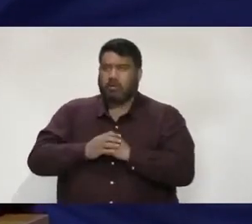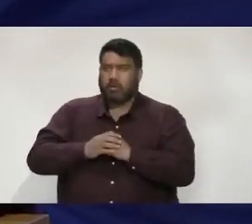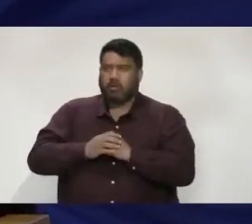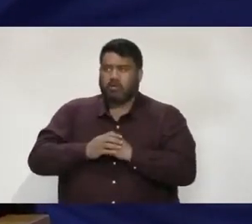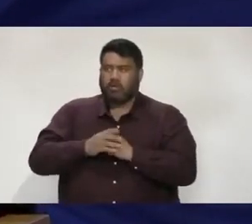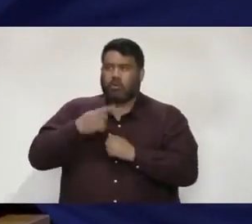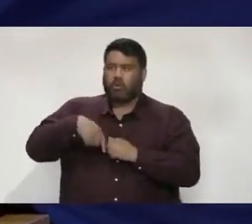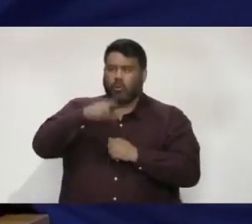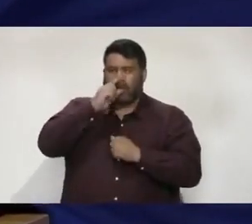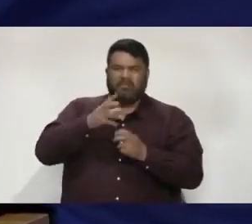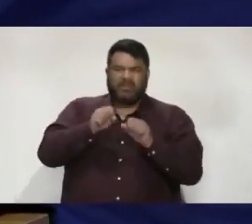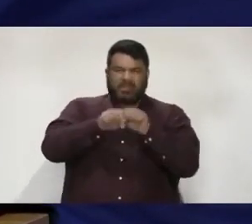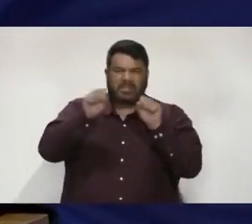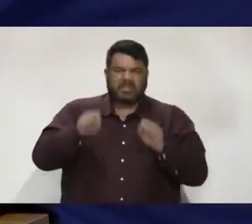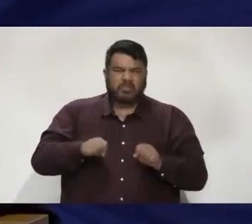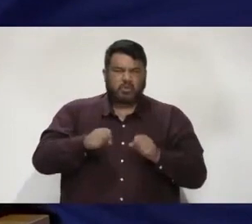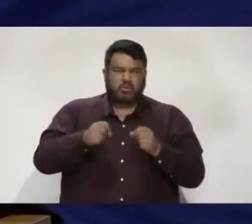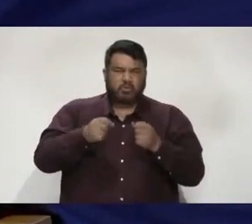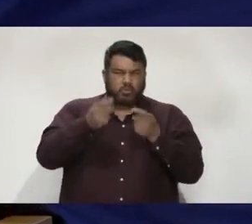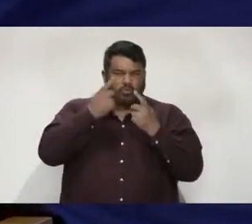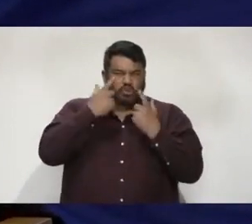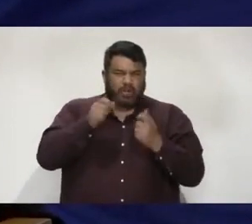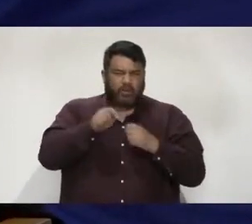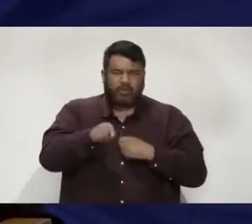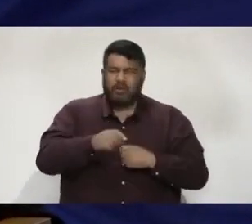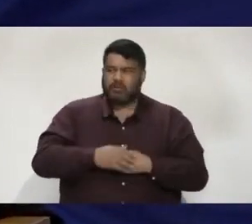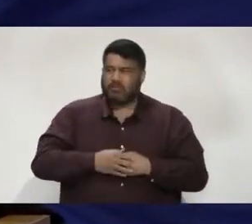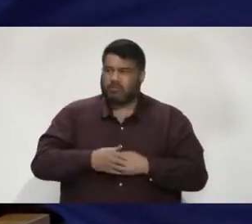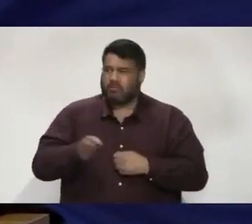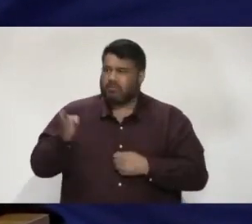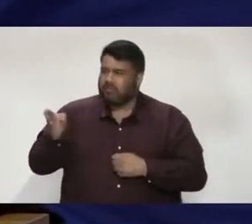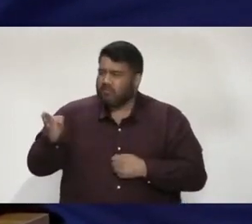runs. Wellington case returned a negative day 3.